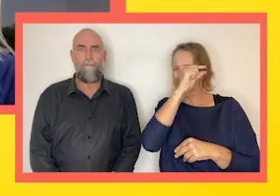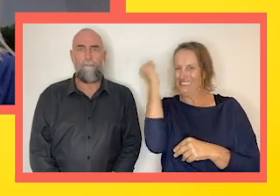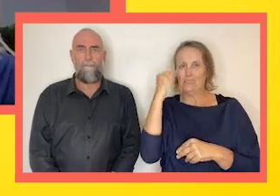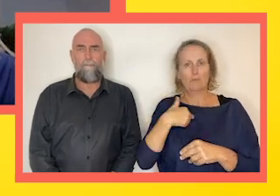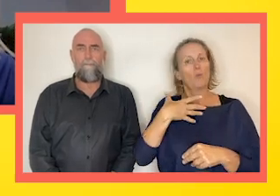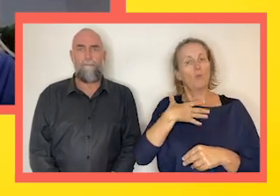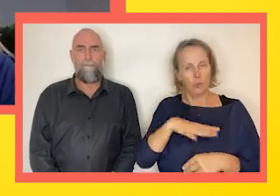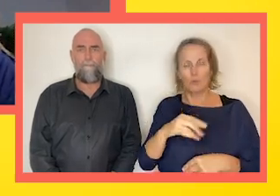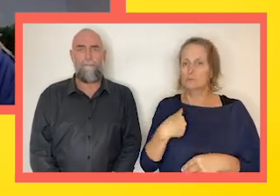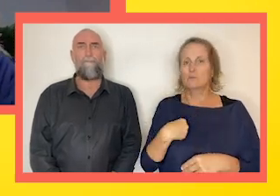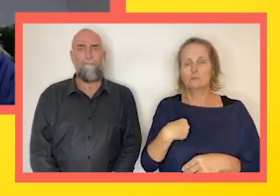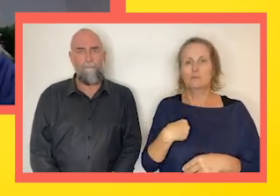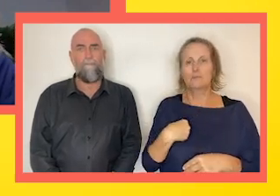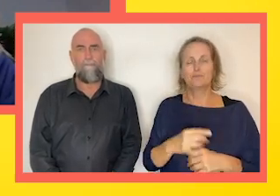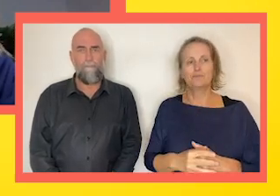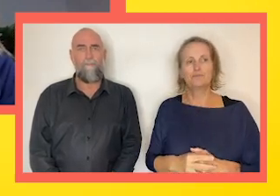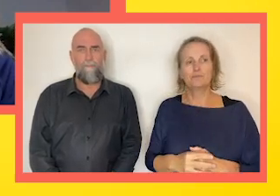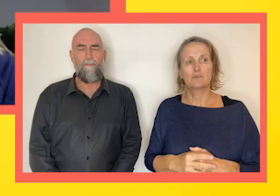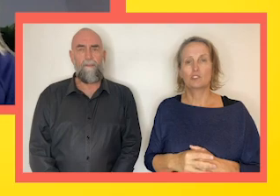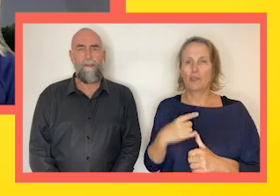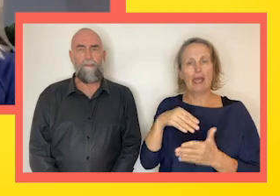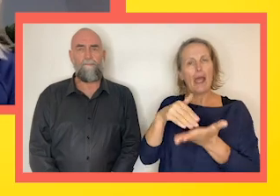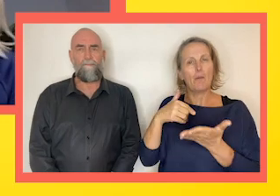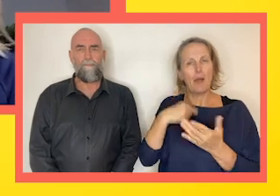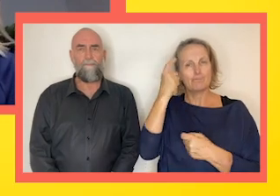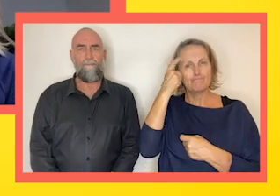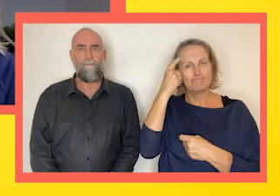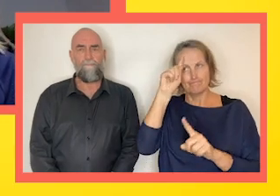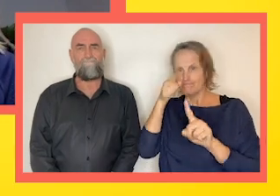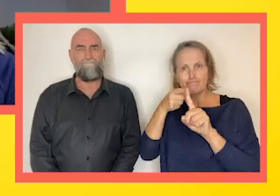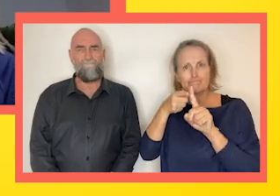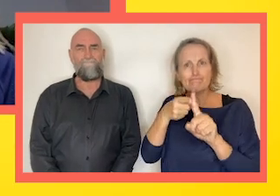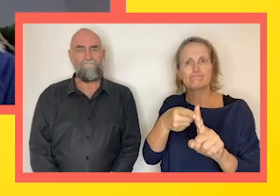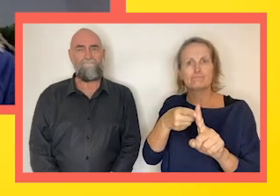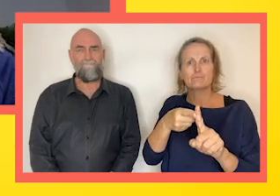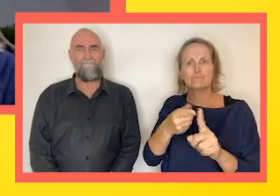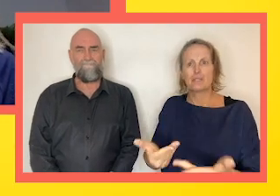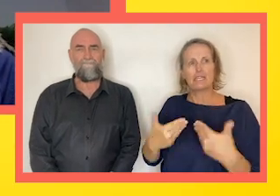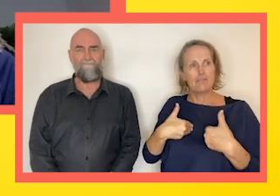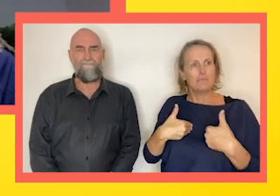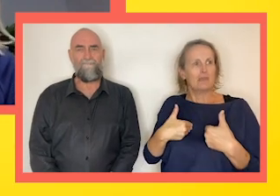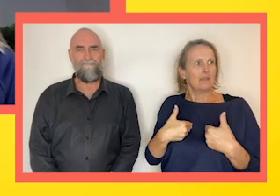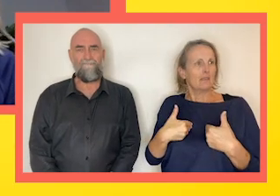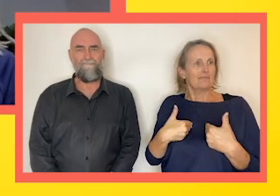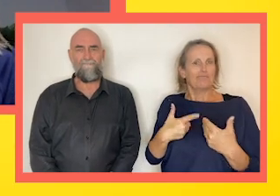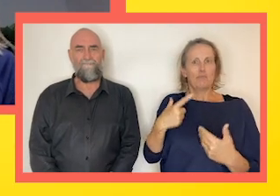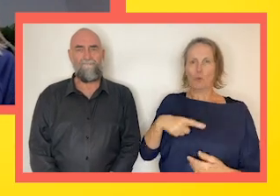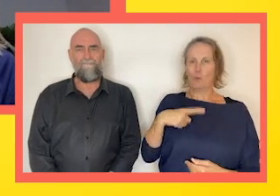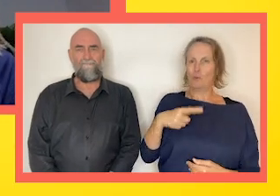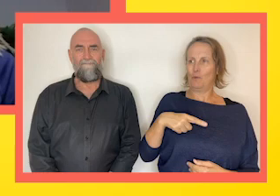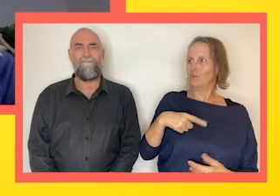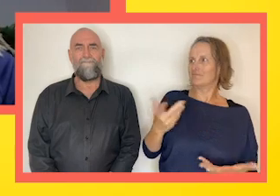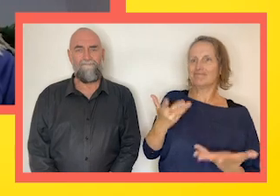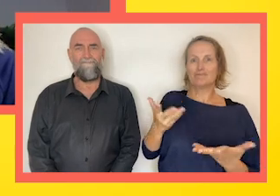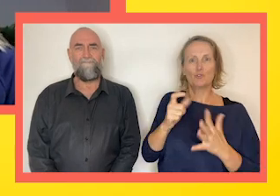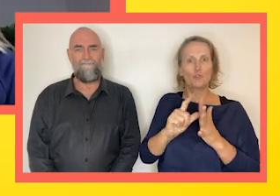getting back in the saddle was just something that kept me focused, gave me a bit of purpose, meaning, you know,